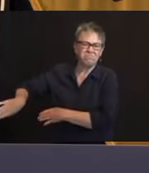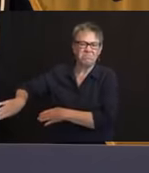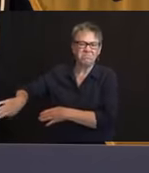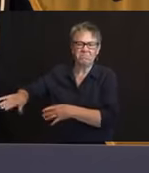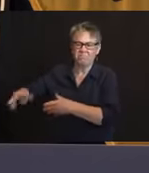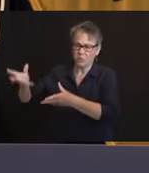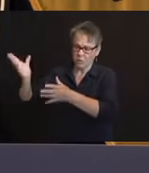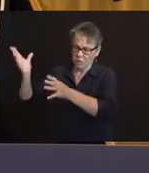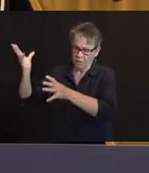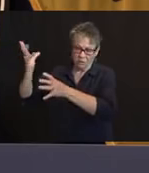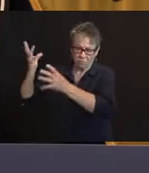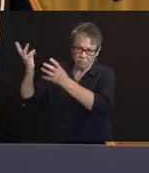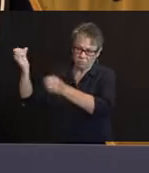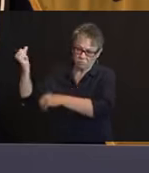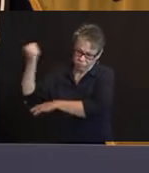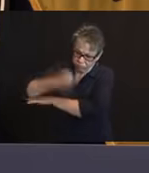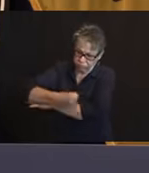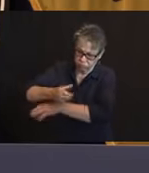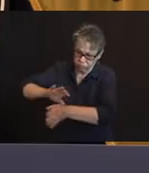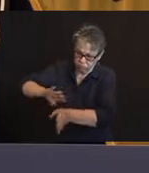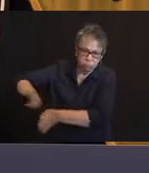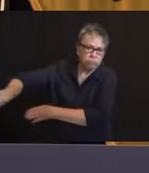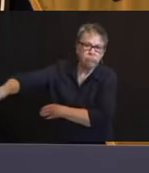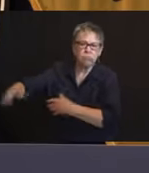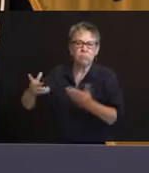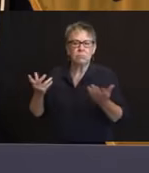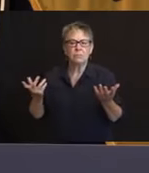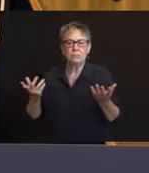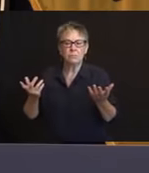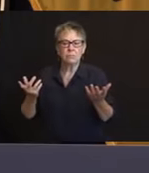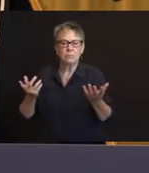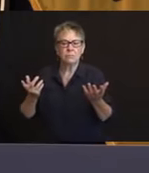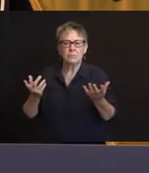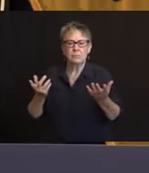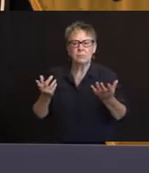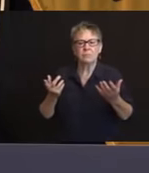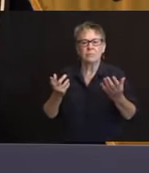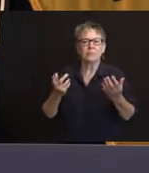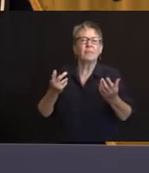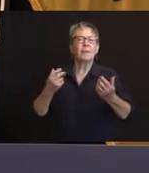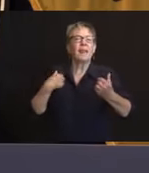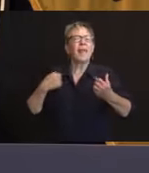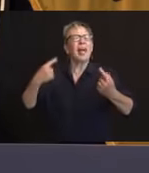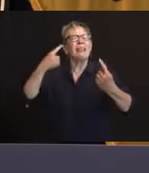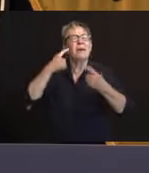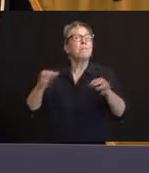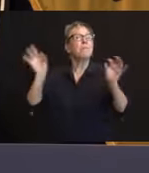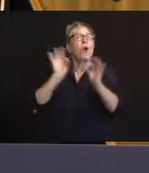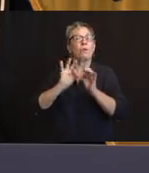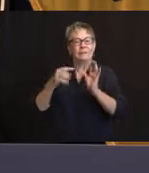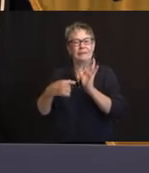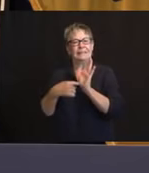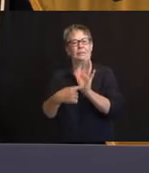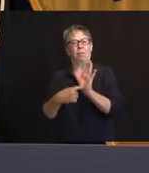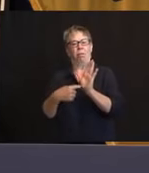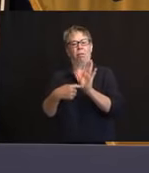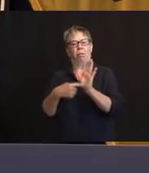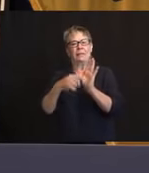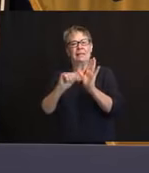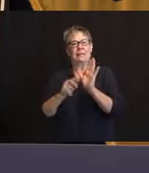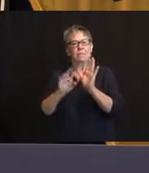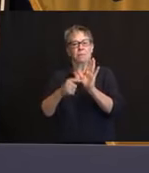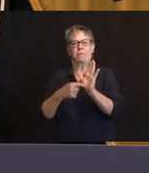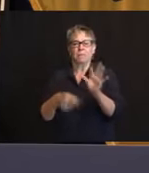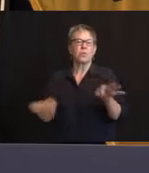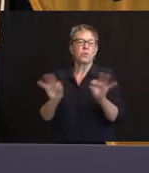There was a discussion we had, among other things, at dinner with the president on Friday night, was the whole moment in time we're in right now, the